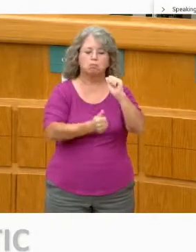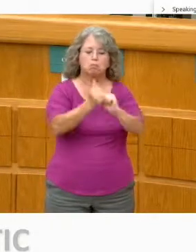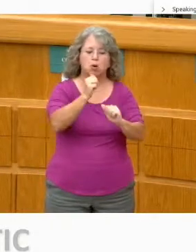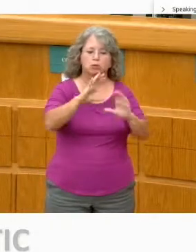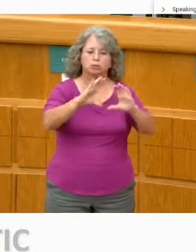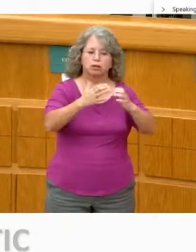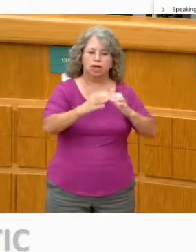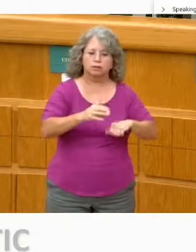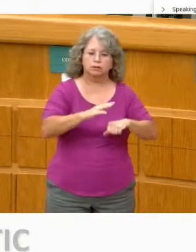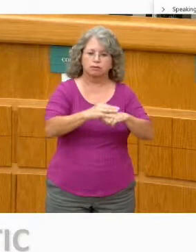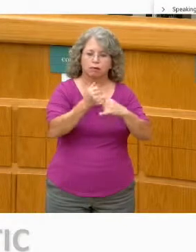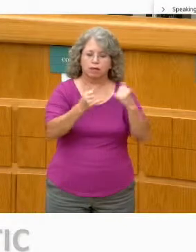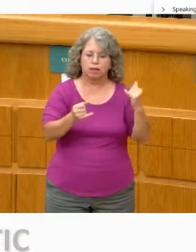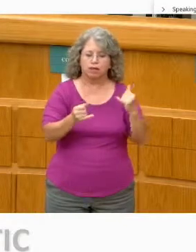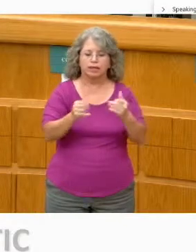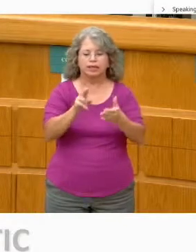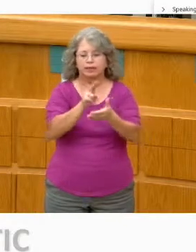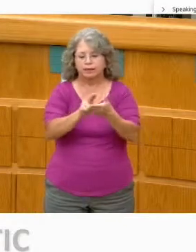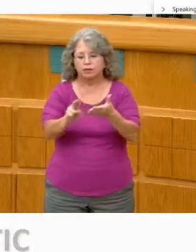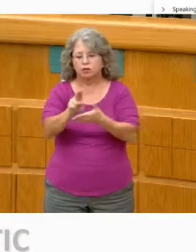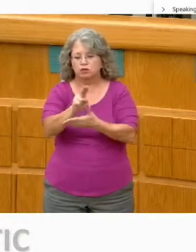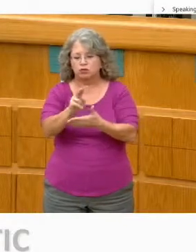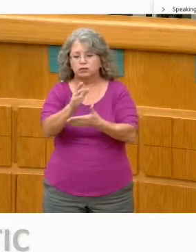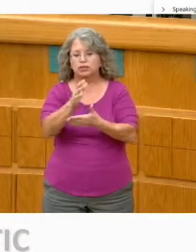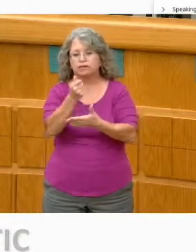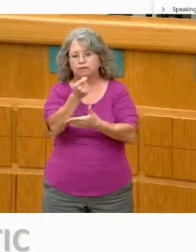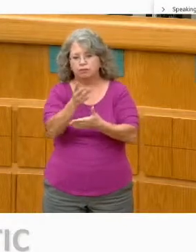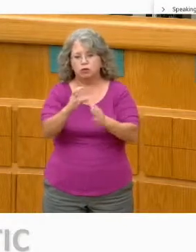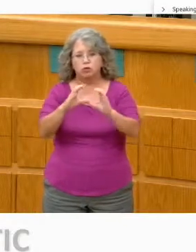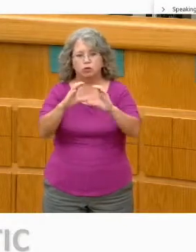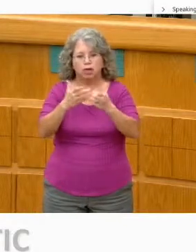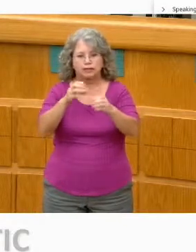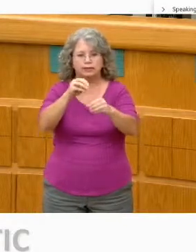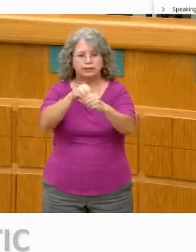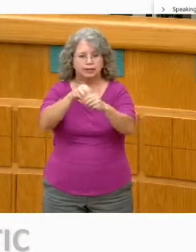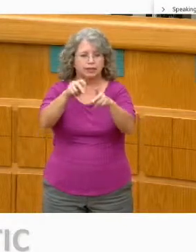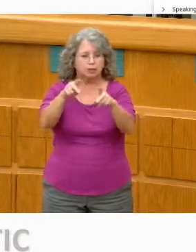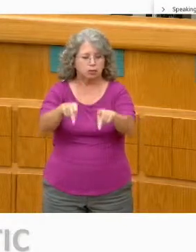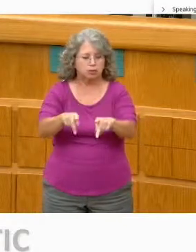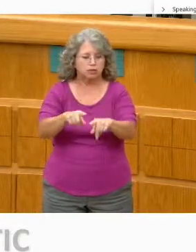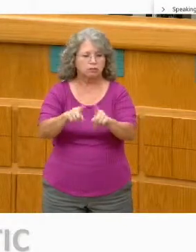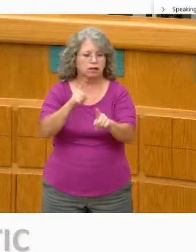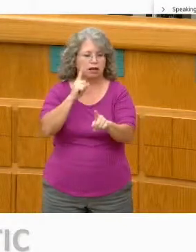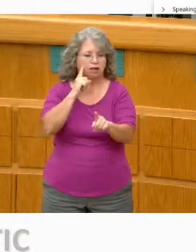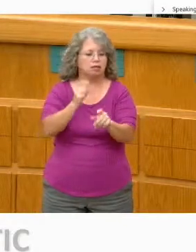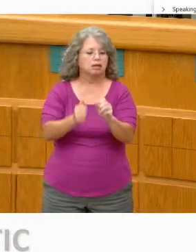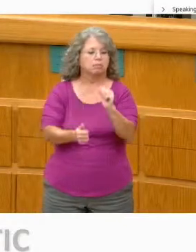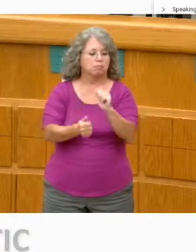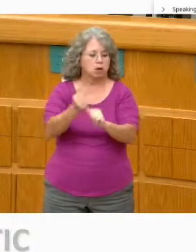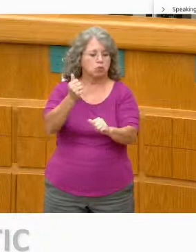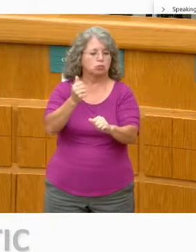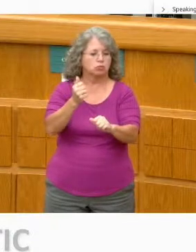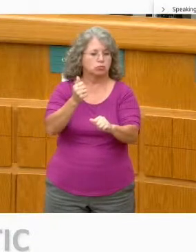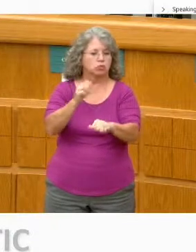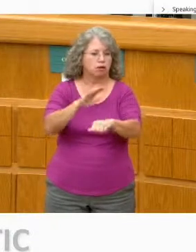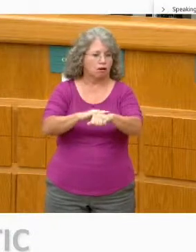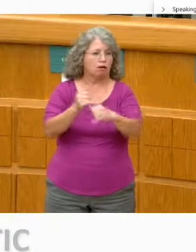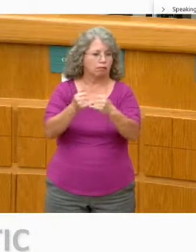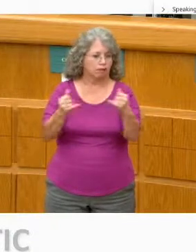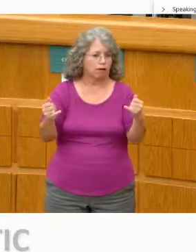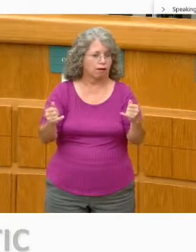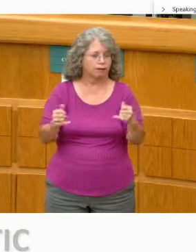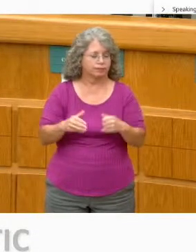online. At the university, there are courses that are occurring in person, but most of the courses, I believe, are also